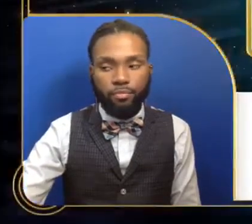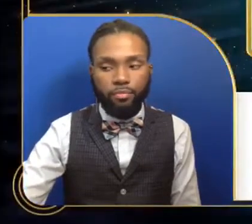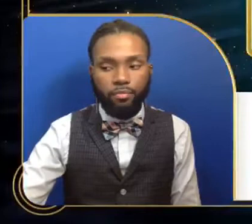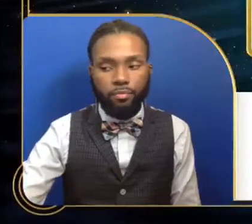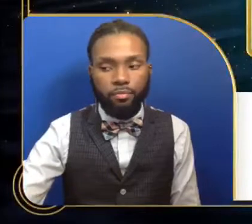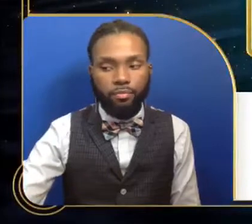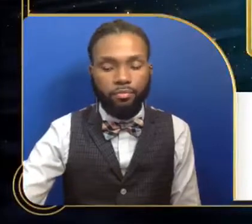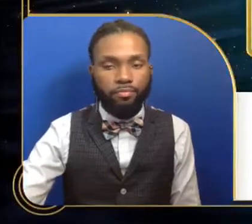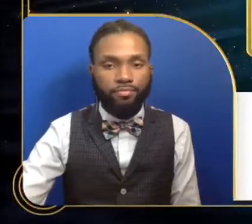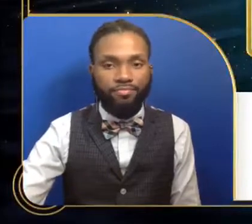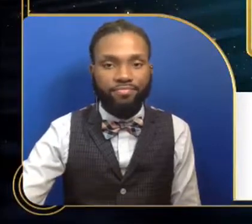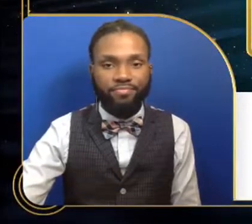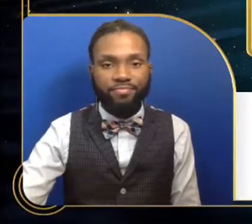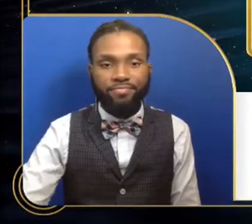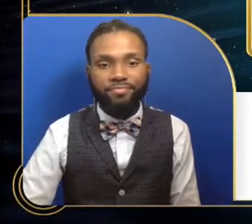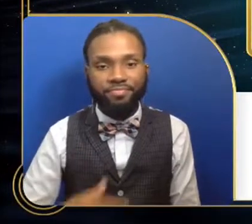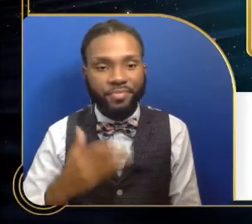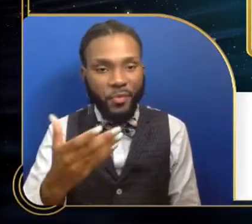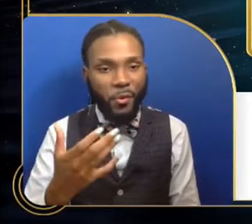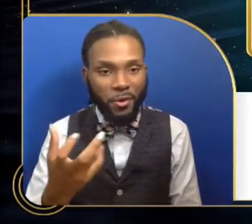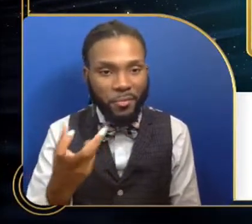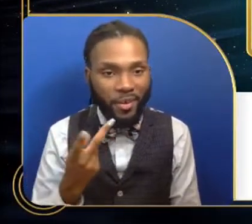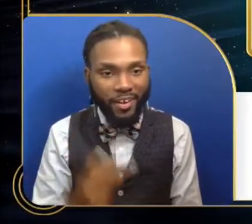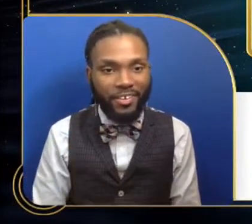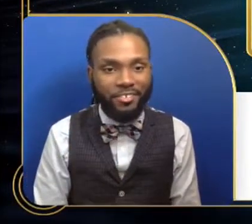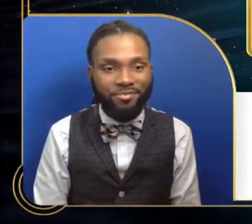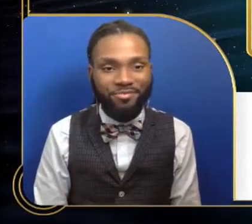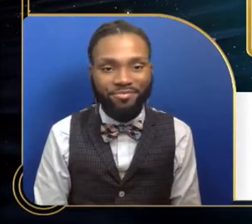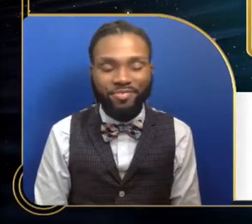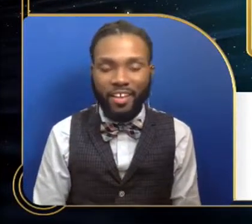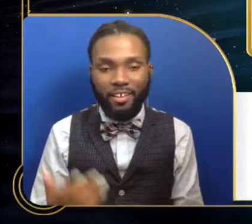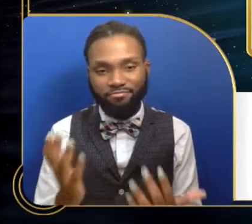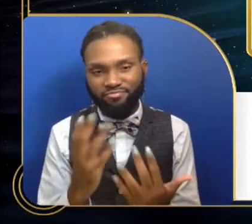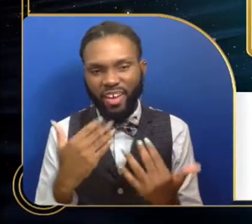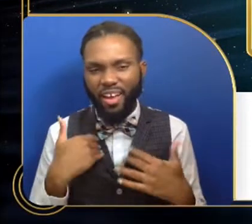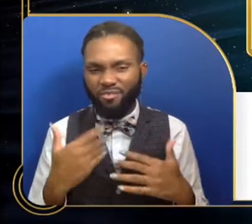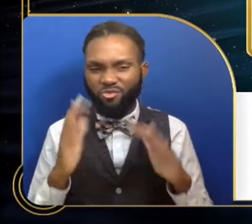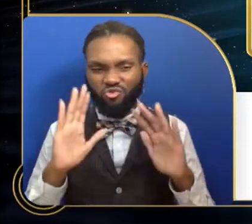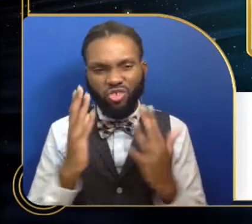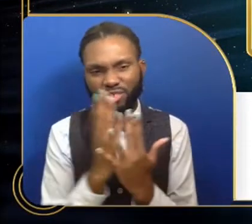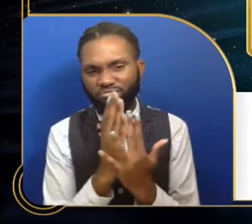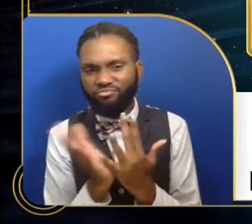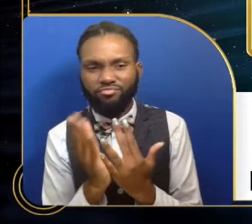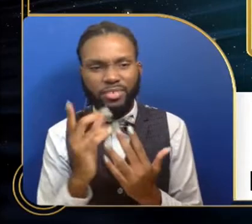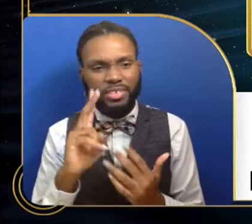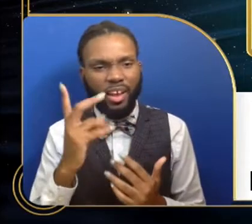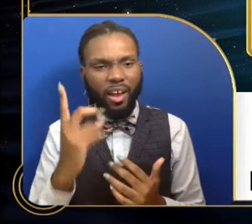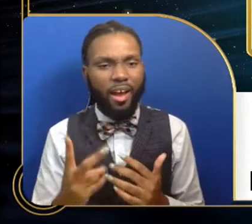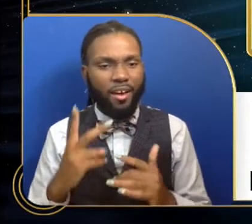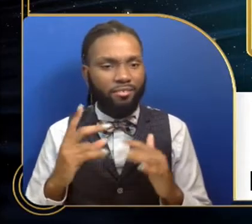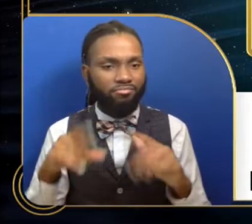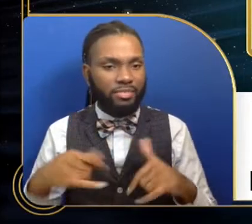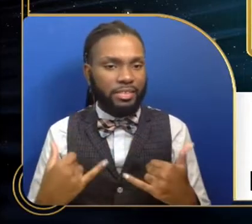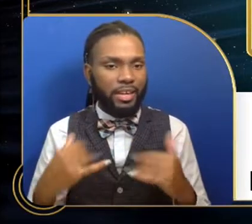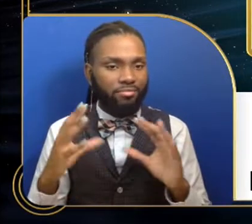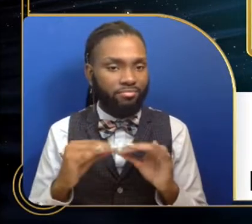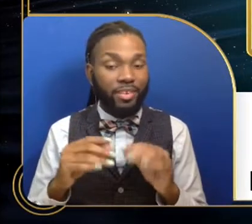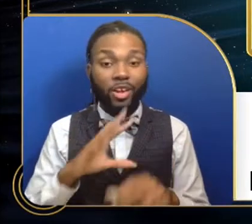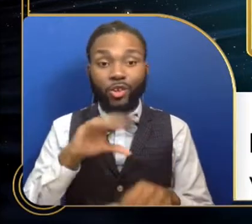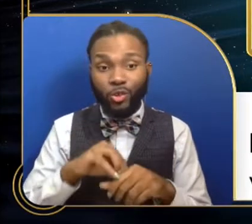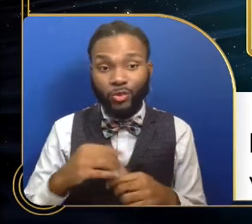Welcome back. We have a great second half of the program awaiting you this evening, including tonight's performer,